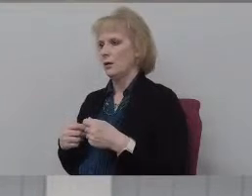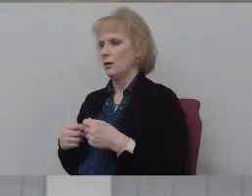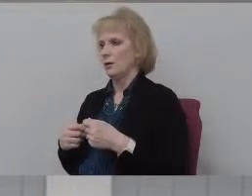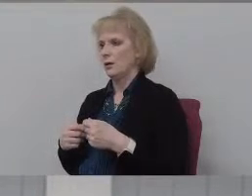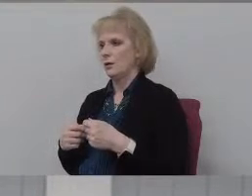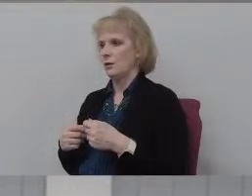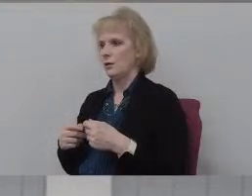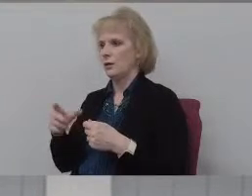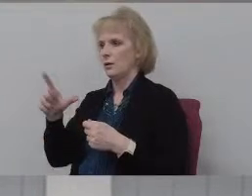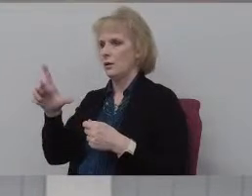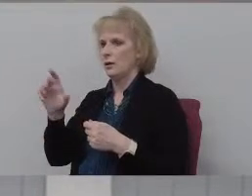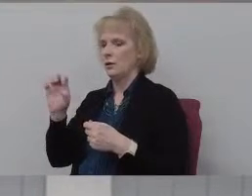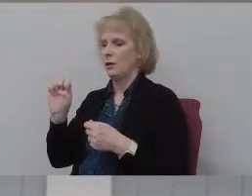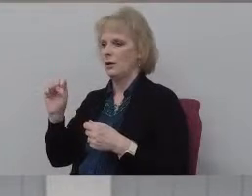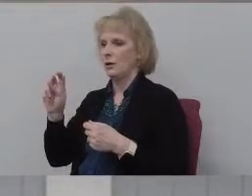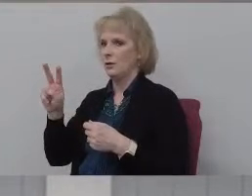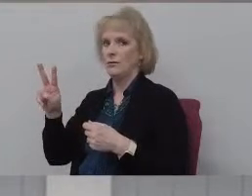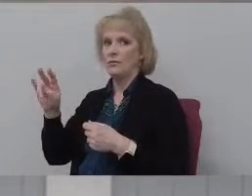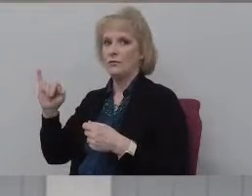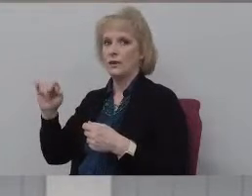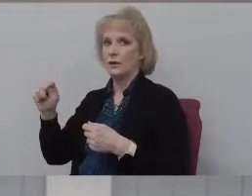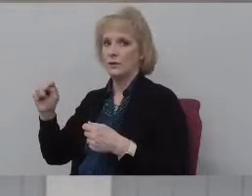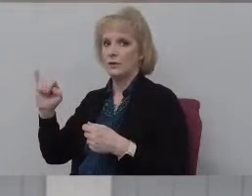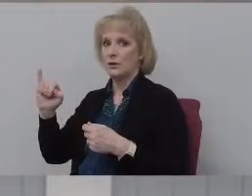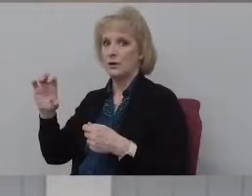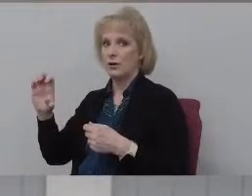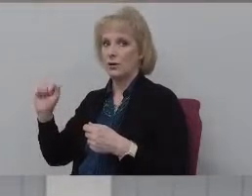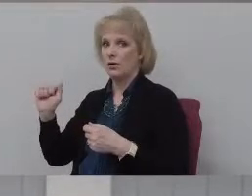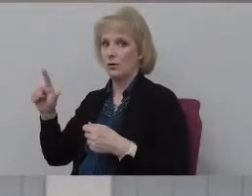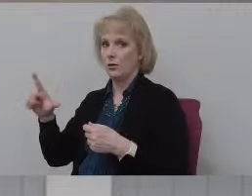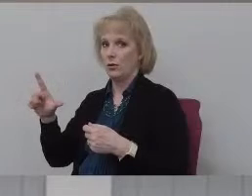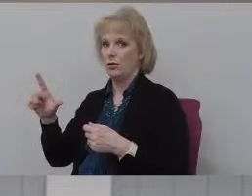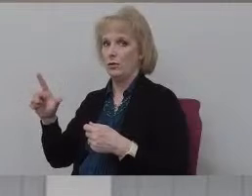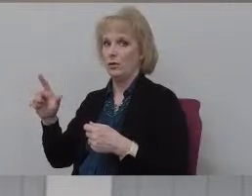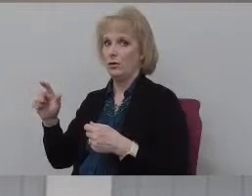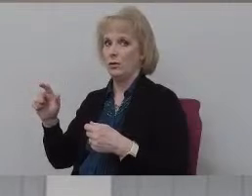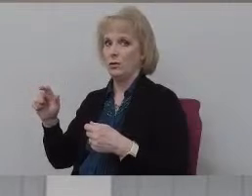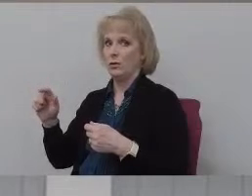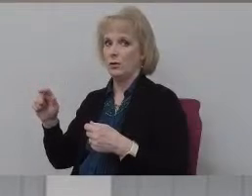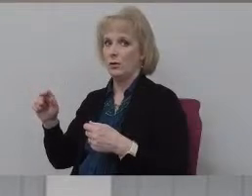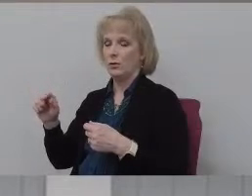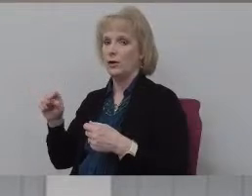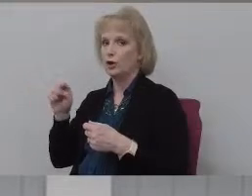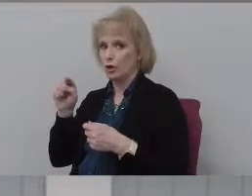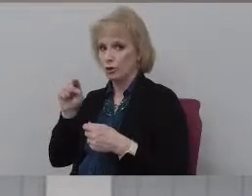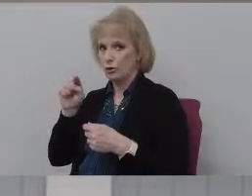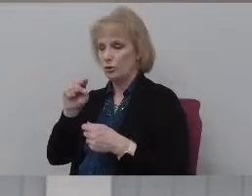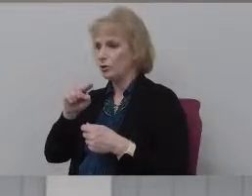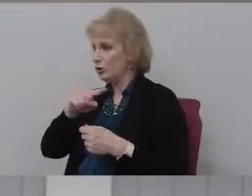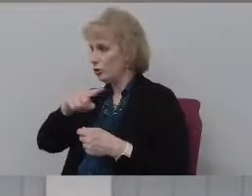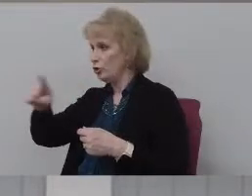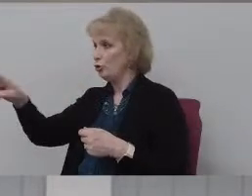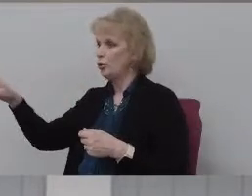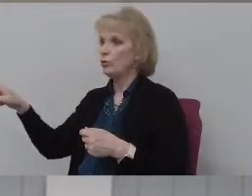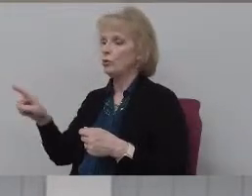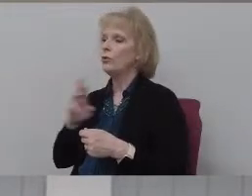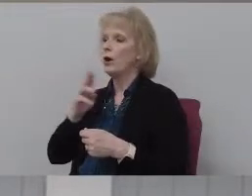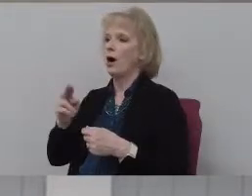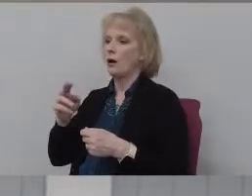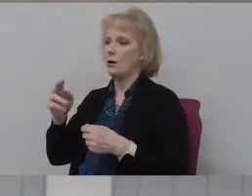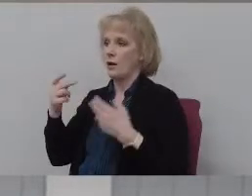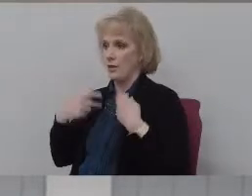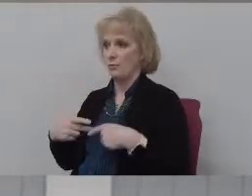The Levitical priesthood, you should consider yourself a priest to the Lord. You are the priests of God